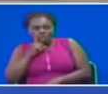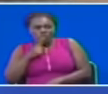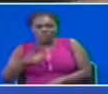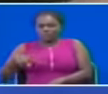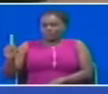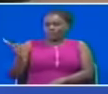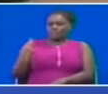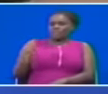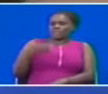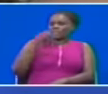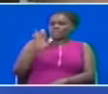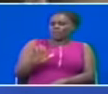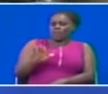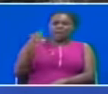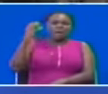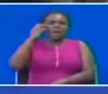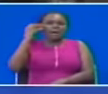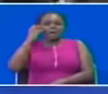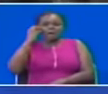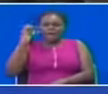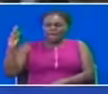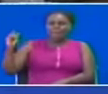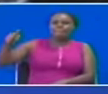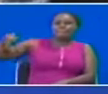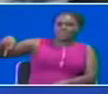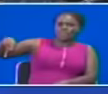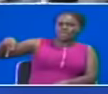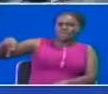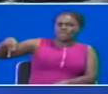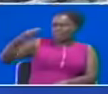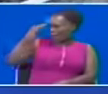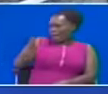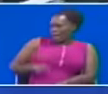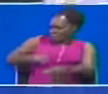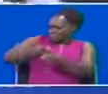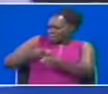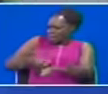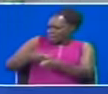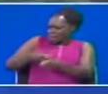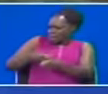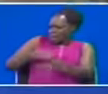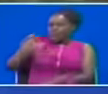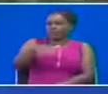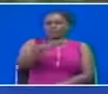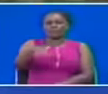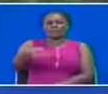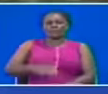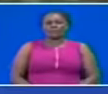has since responded to bitter member of parliament Millie Odhiambo over her attacks on him at parliament.